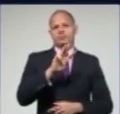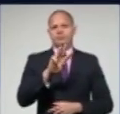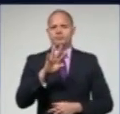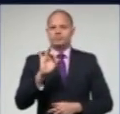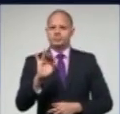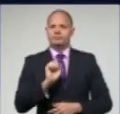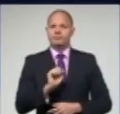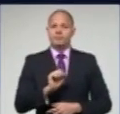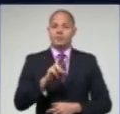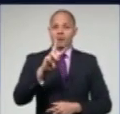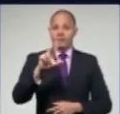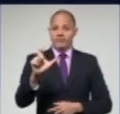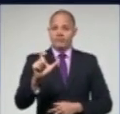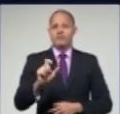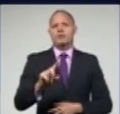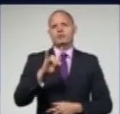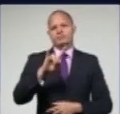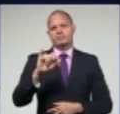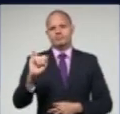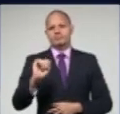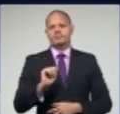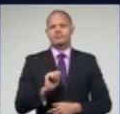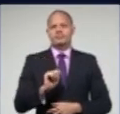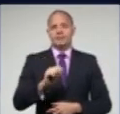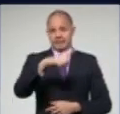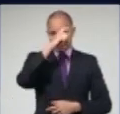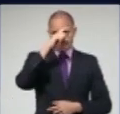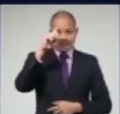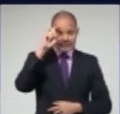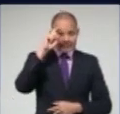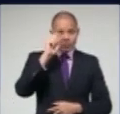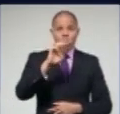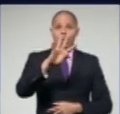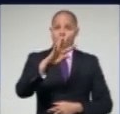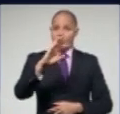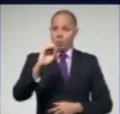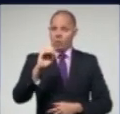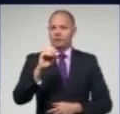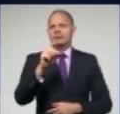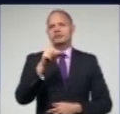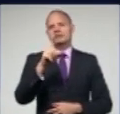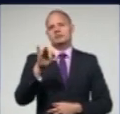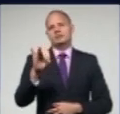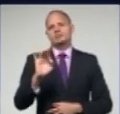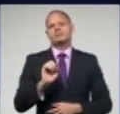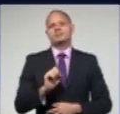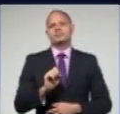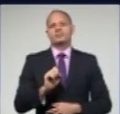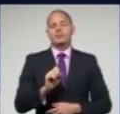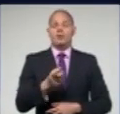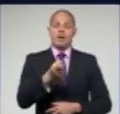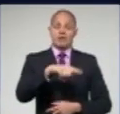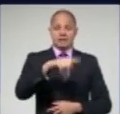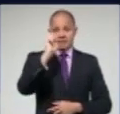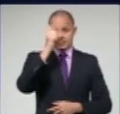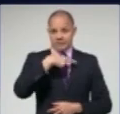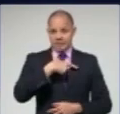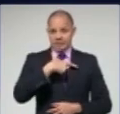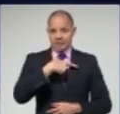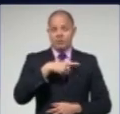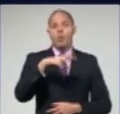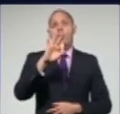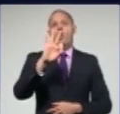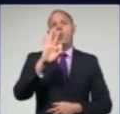Ávila 827, Camagüey 159, Santiago de Cuba